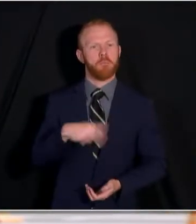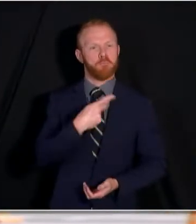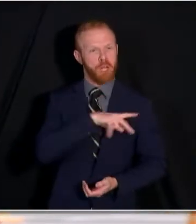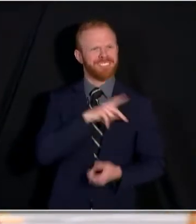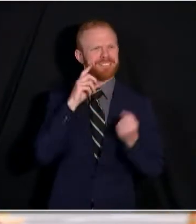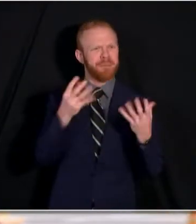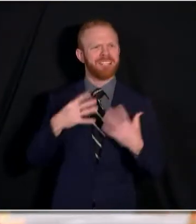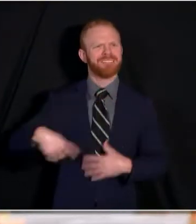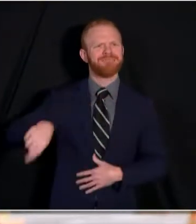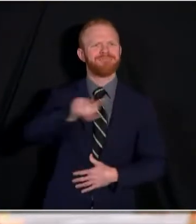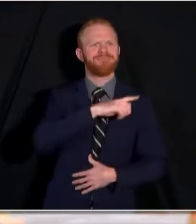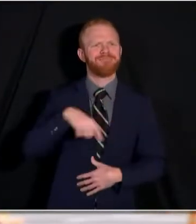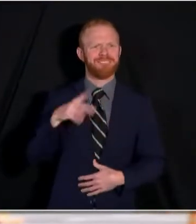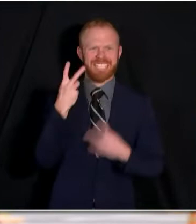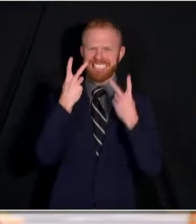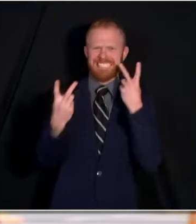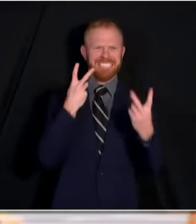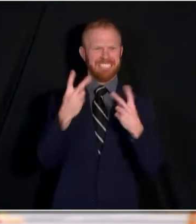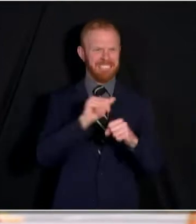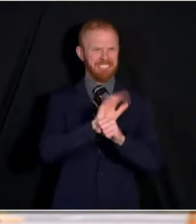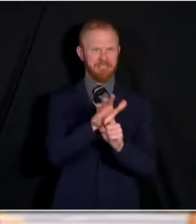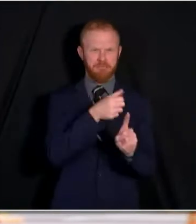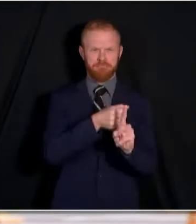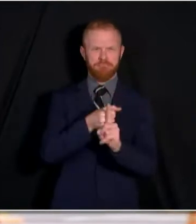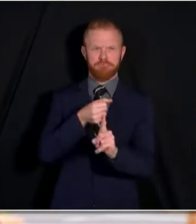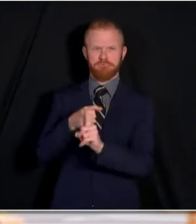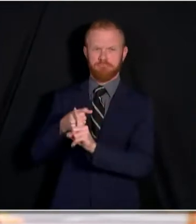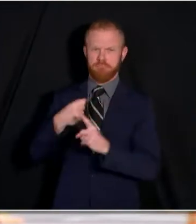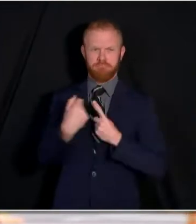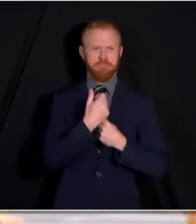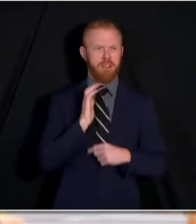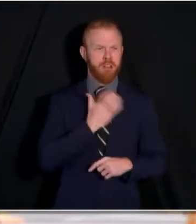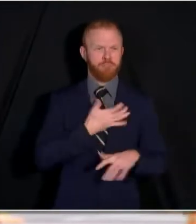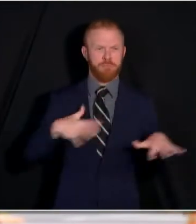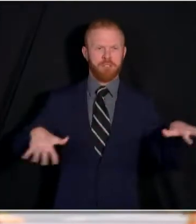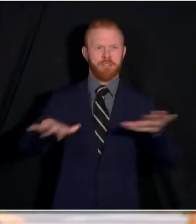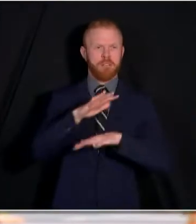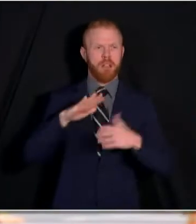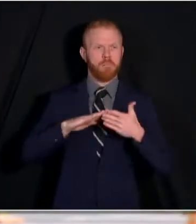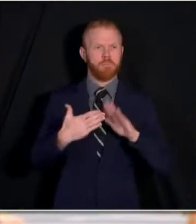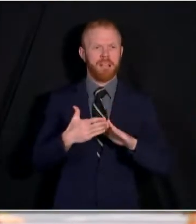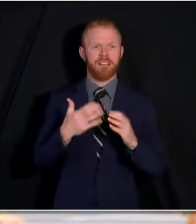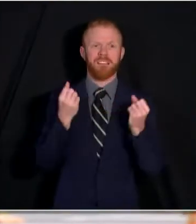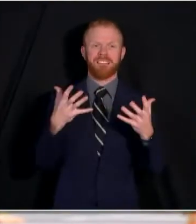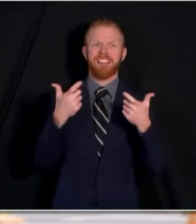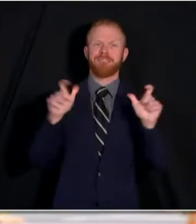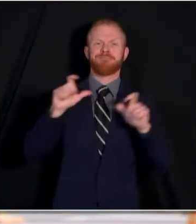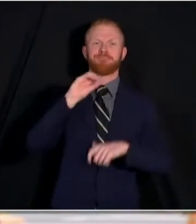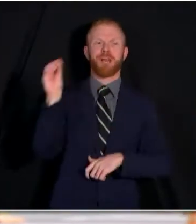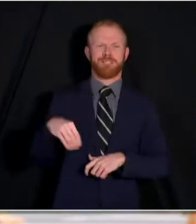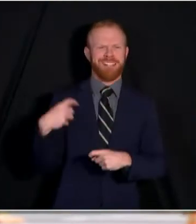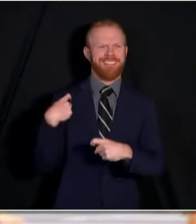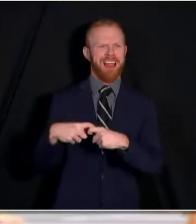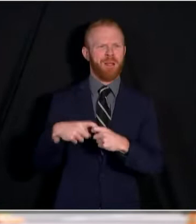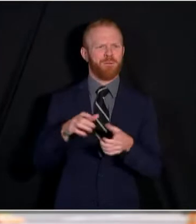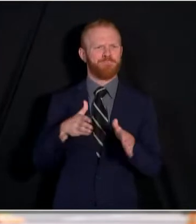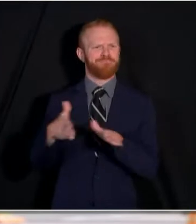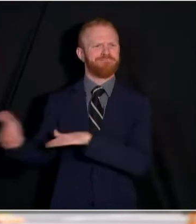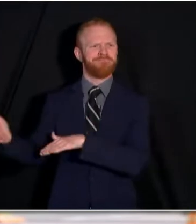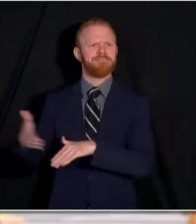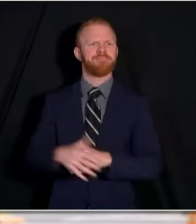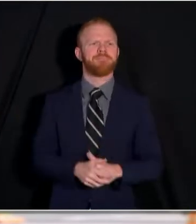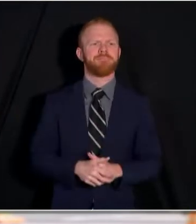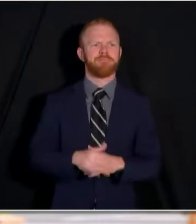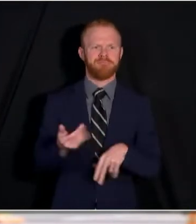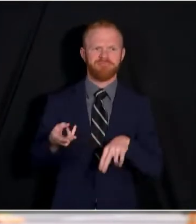devastation in our communities. When we see the Latino death rate increase 1,000% since November, we should all